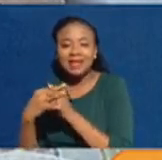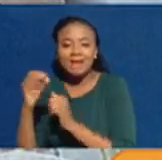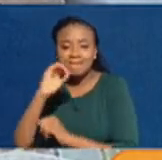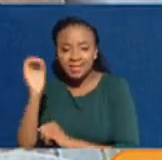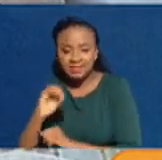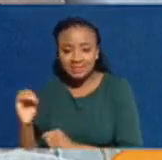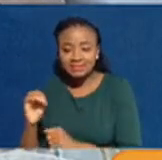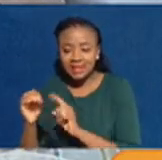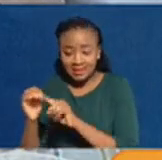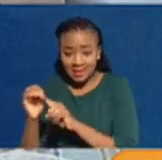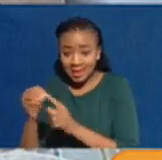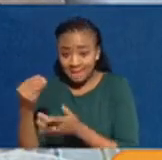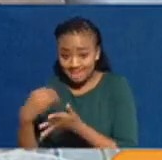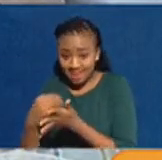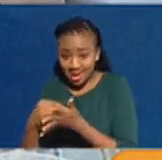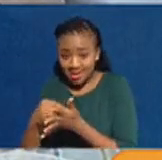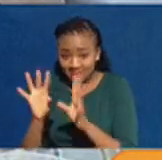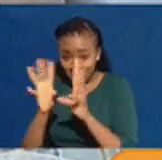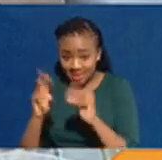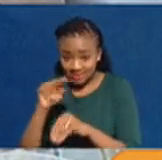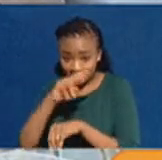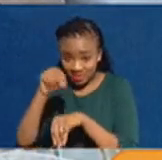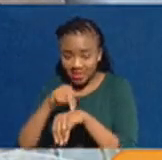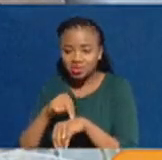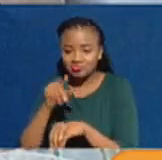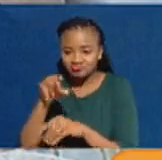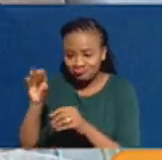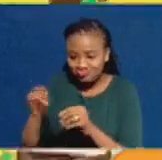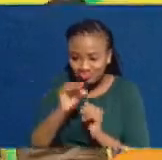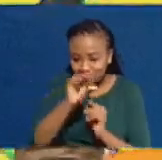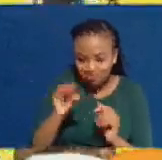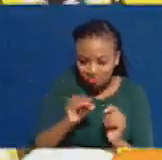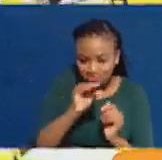of political parties. Hassan Mugambi reports.